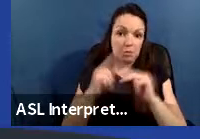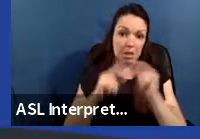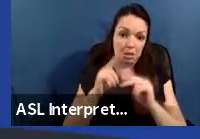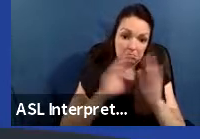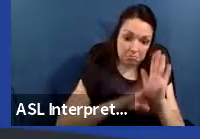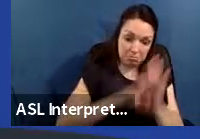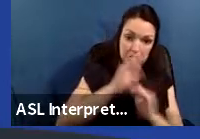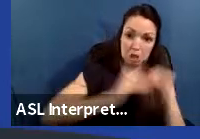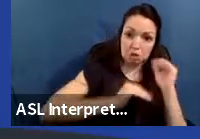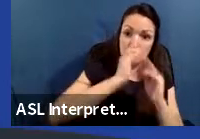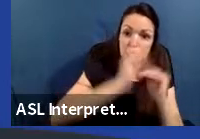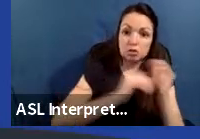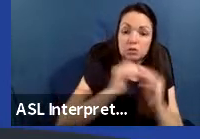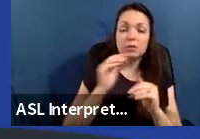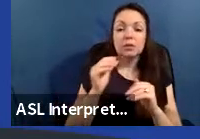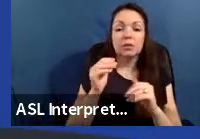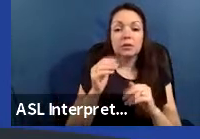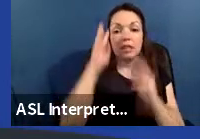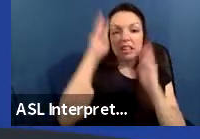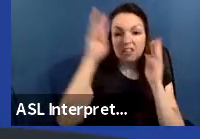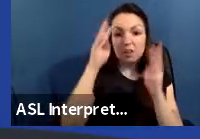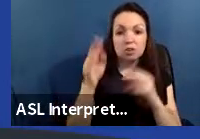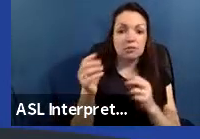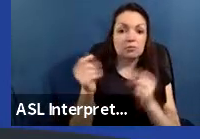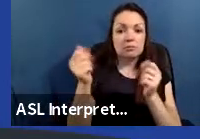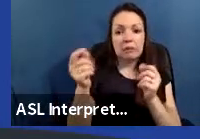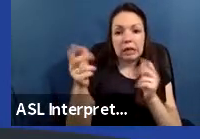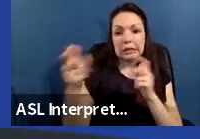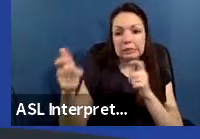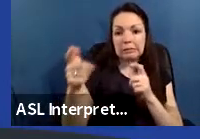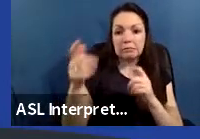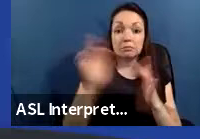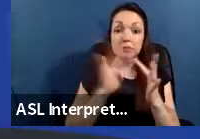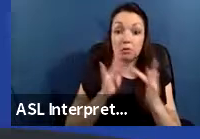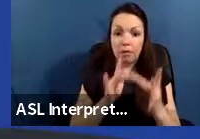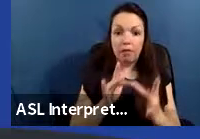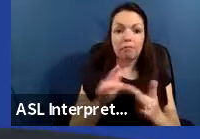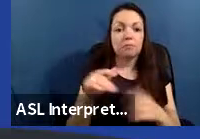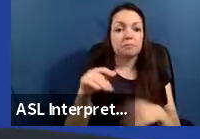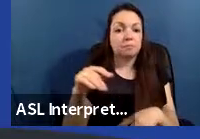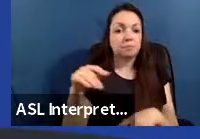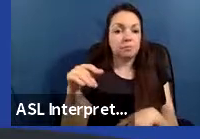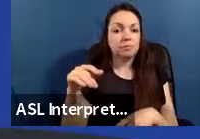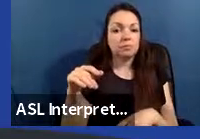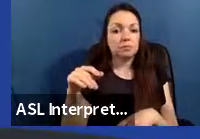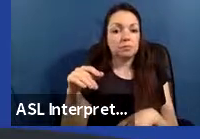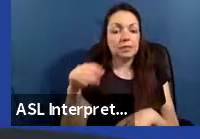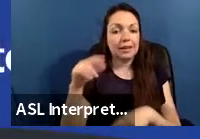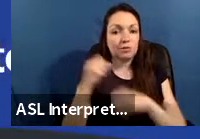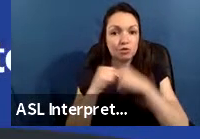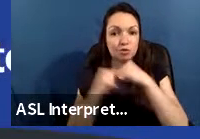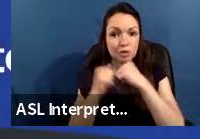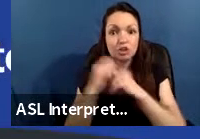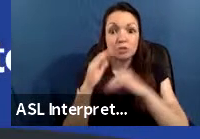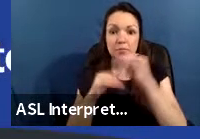and infrastructure-based technology like high-speed internet. Again, today we're focusing on the capital budget.